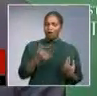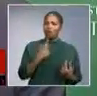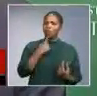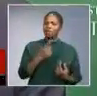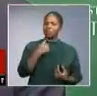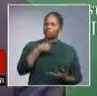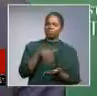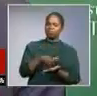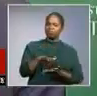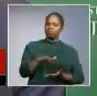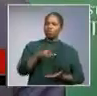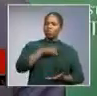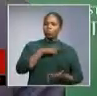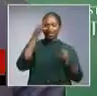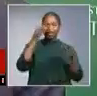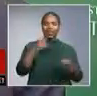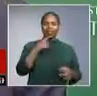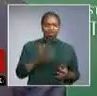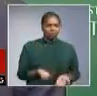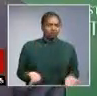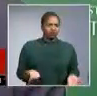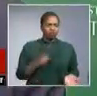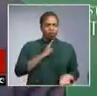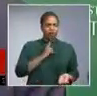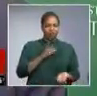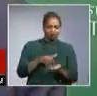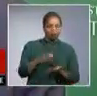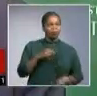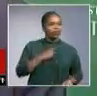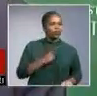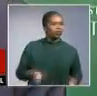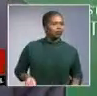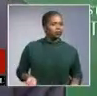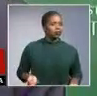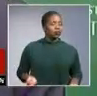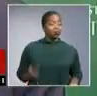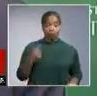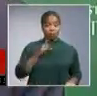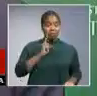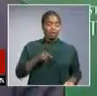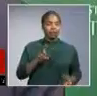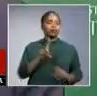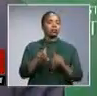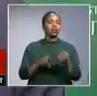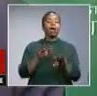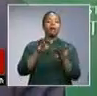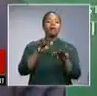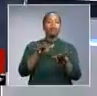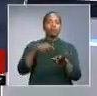confidence when somebody has decided to act is now being put up? Serious questions need to be asked about the sponsors of the